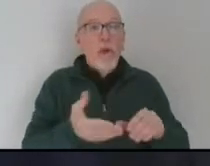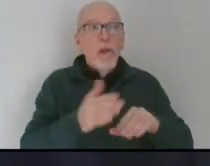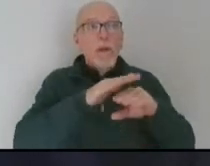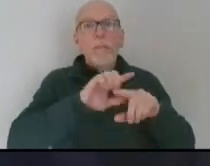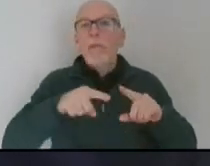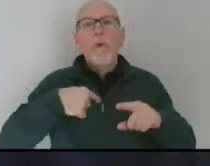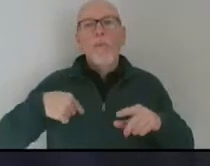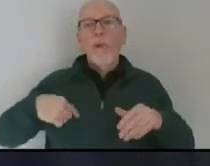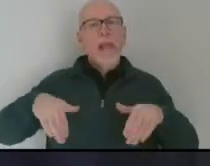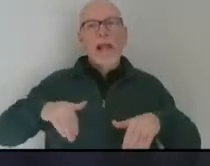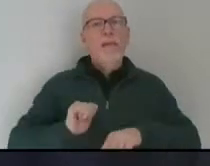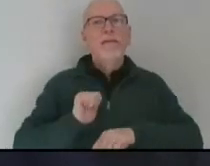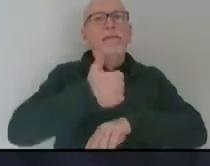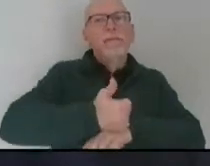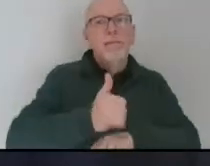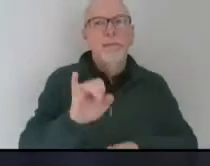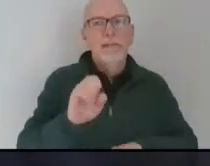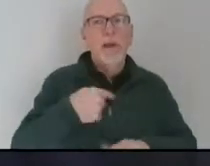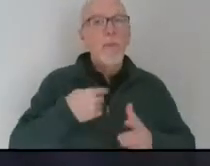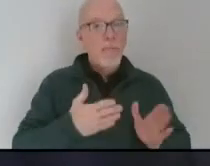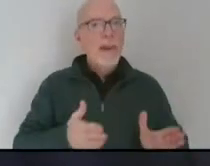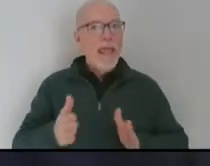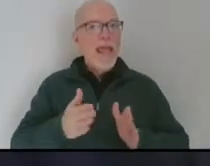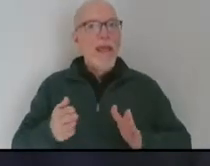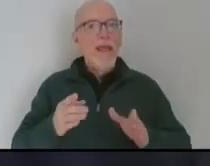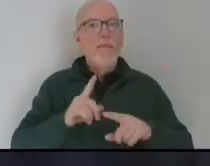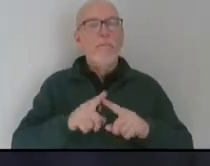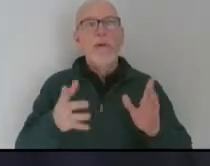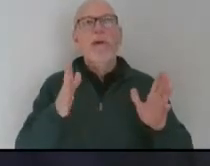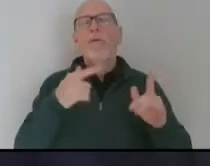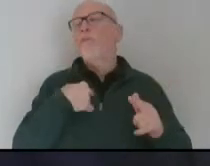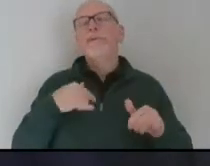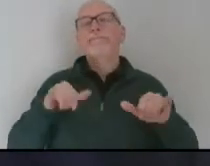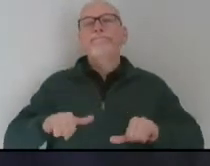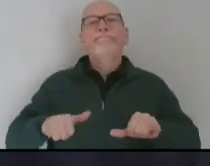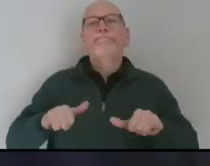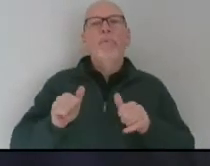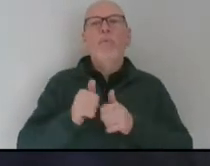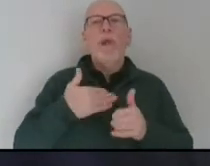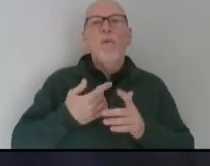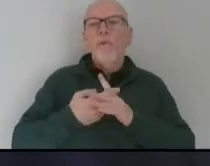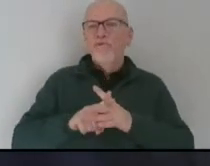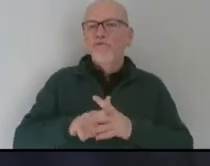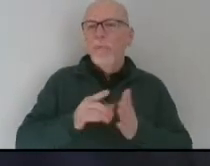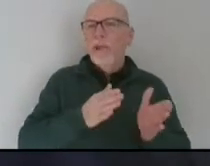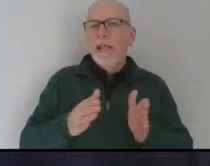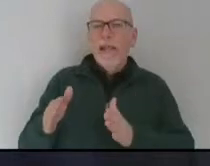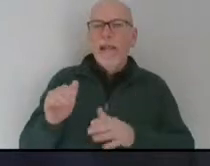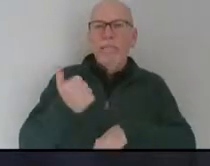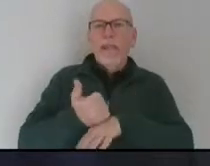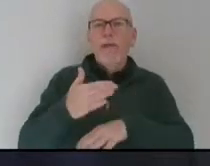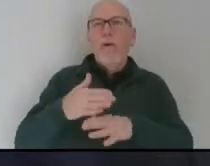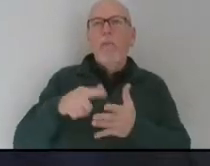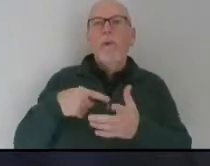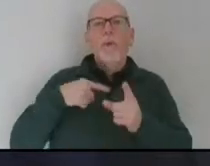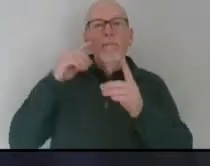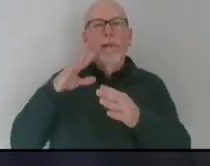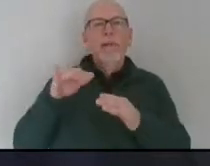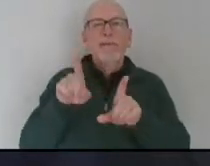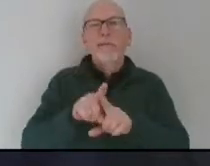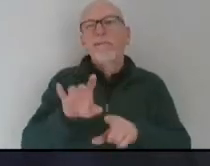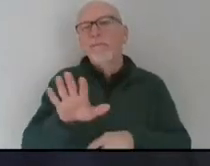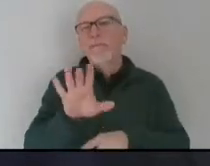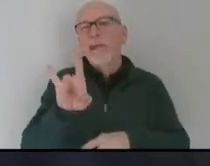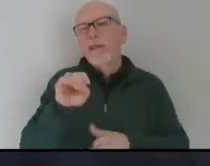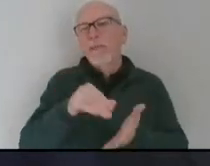things into place quite yet. So we just adjusted back to what our original plan was based on what we were expecting, which is that close to 80,000